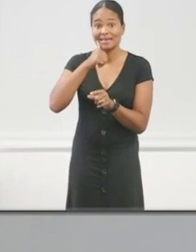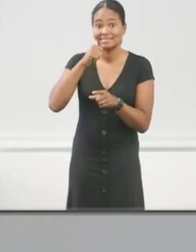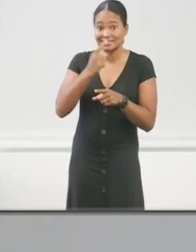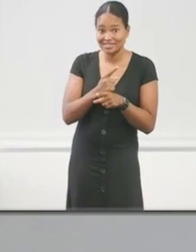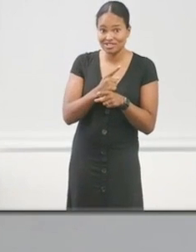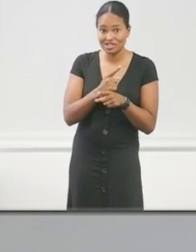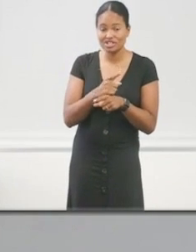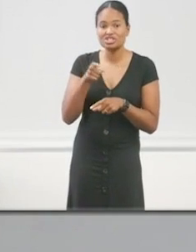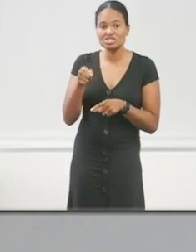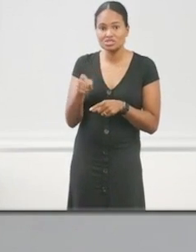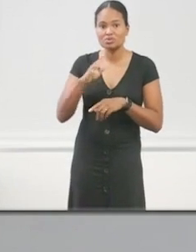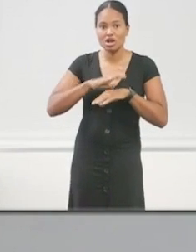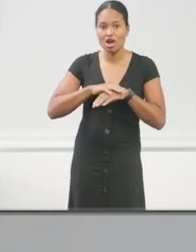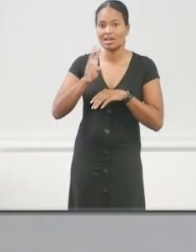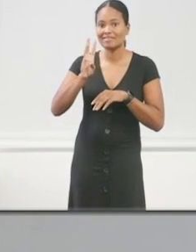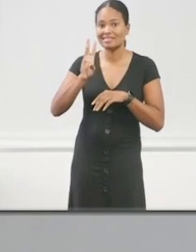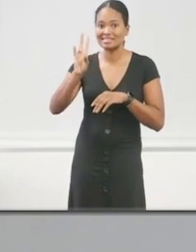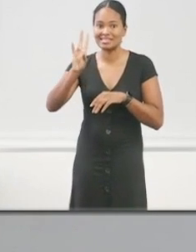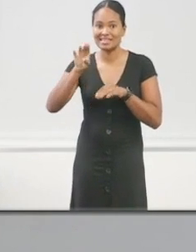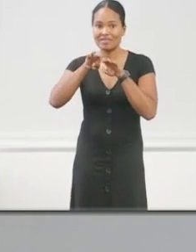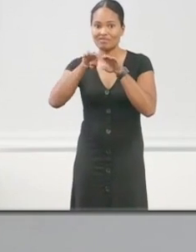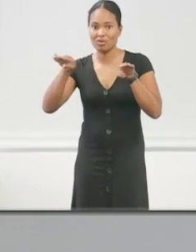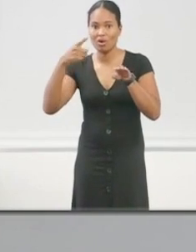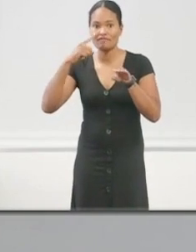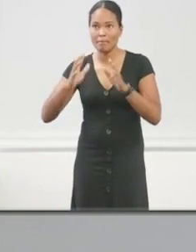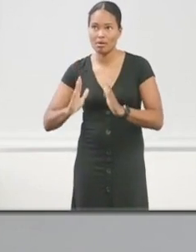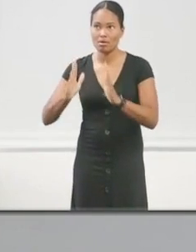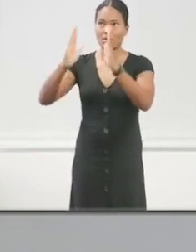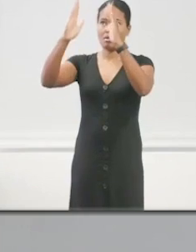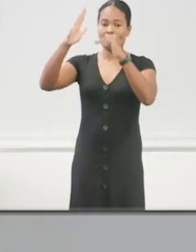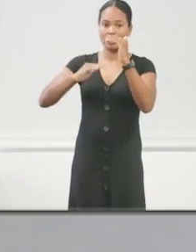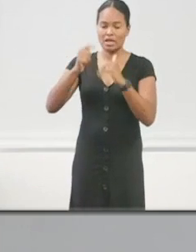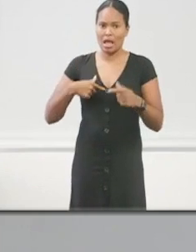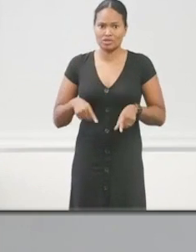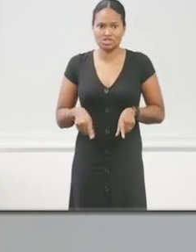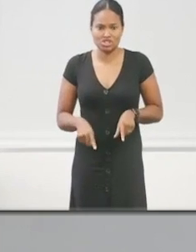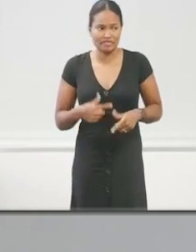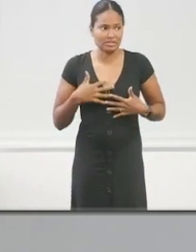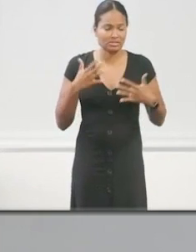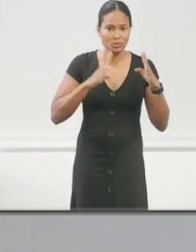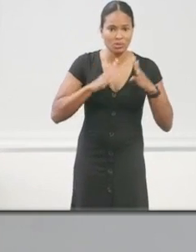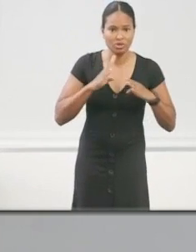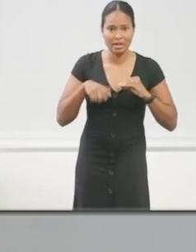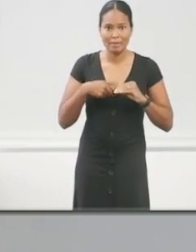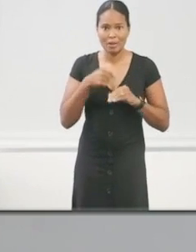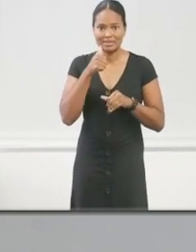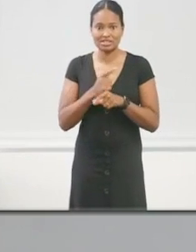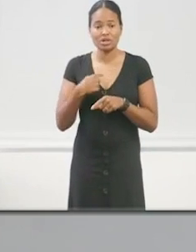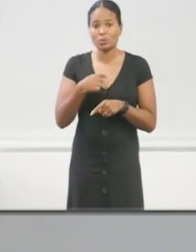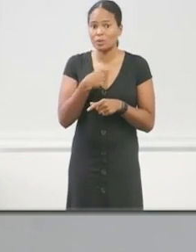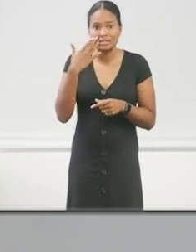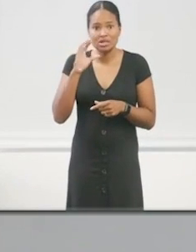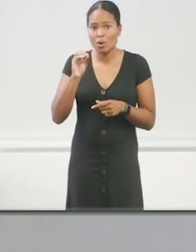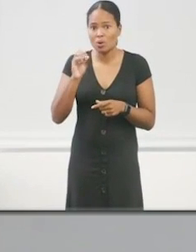high rise in Chicago. So I got nervous. I got really worried about that. And we didn't know Osama bin Laden. We